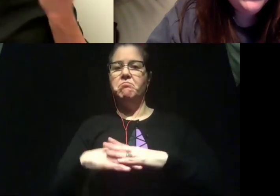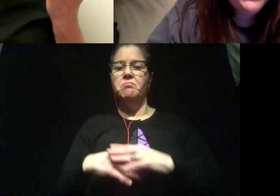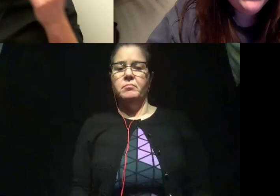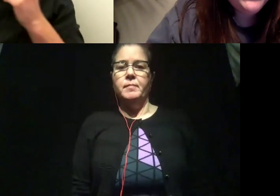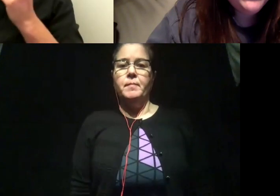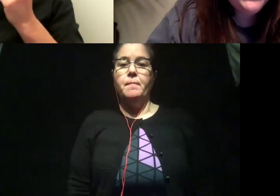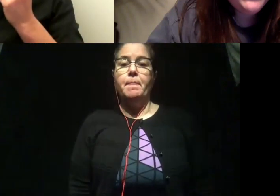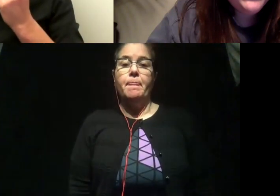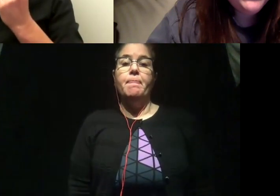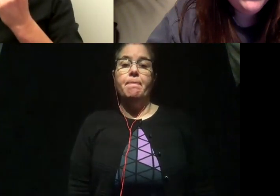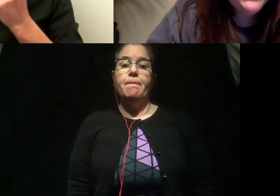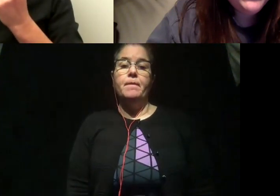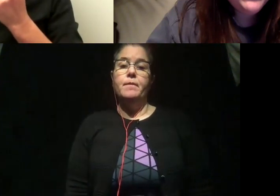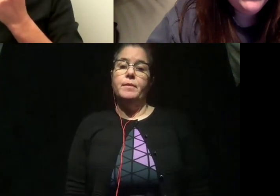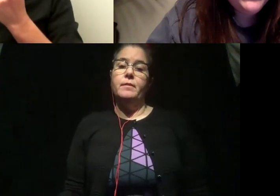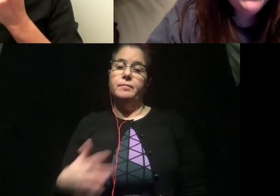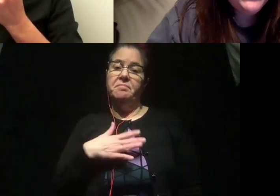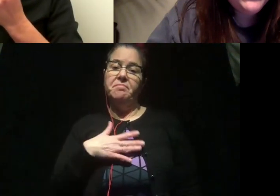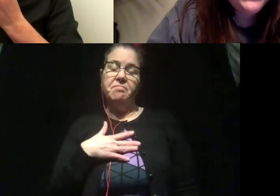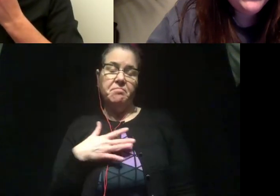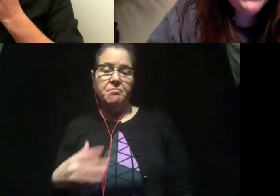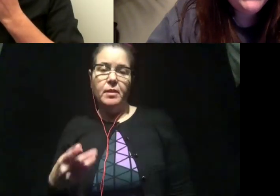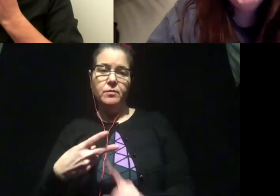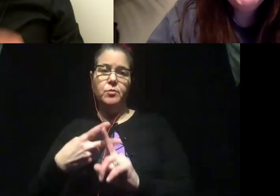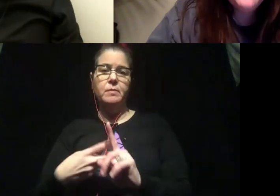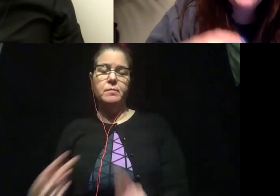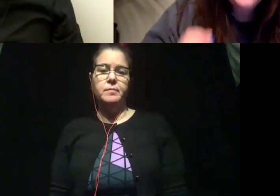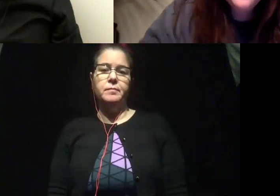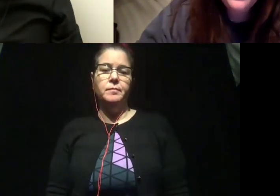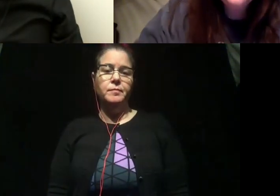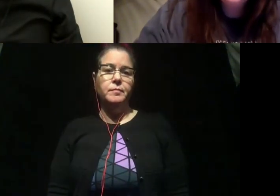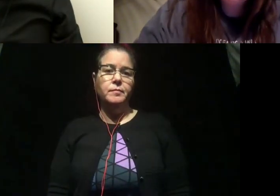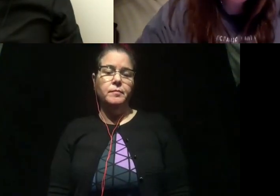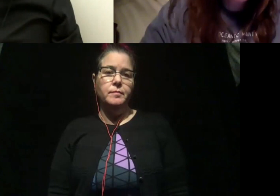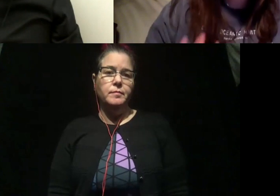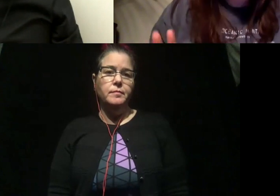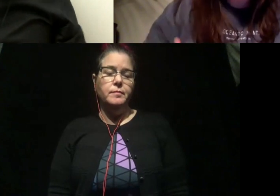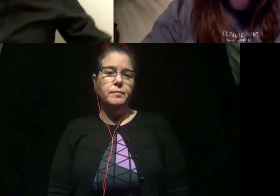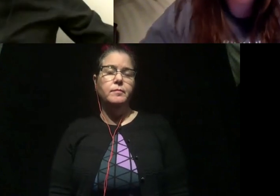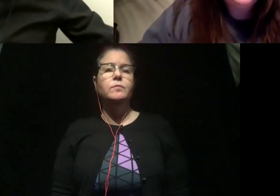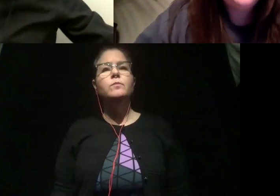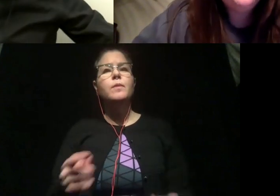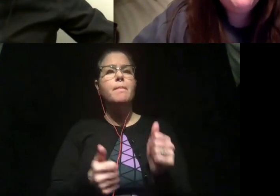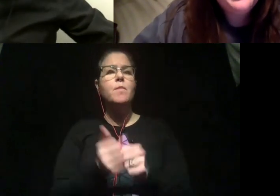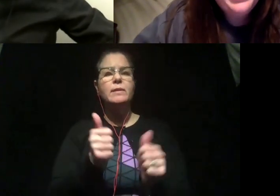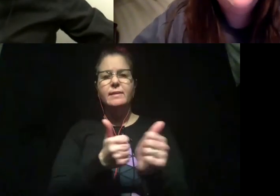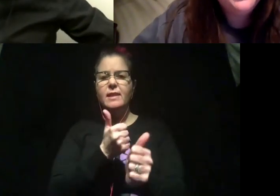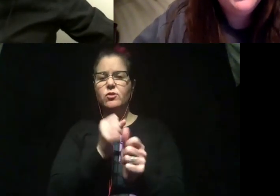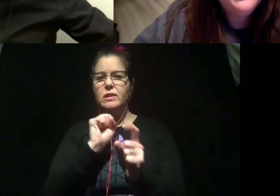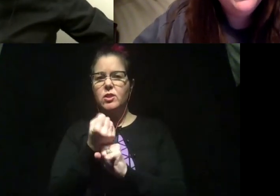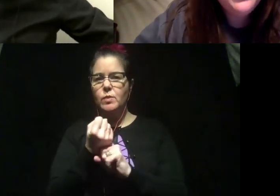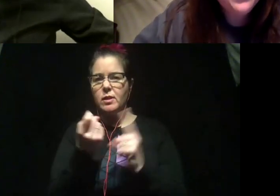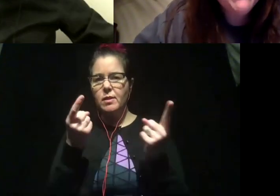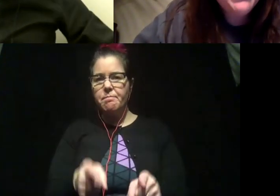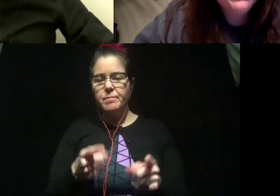but that's about how the longest I've spent in Greenland personally. Cool. What's the most dangerous situation you've ever